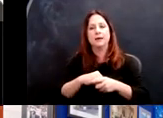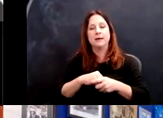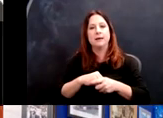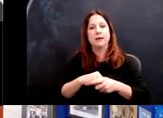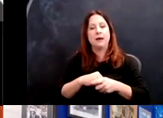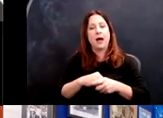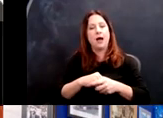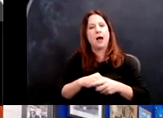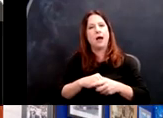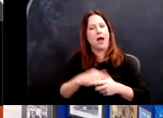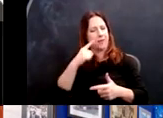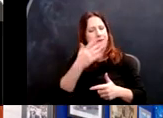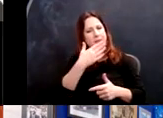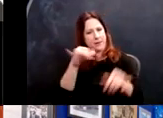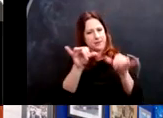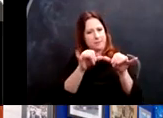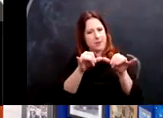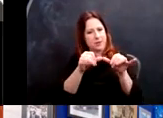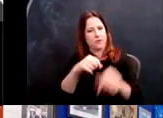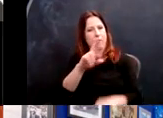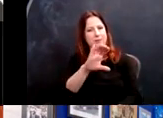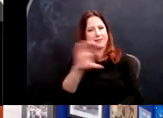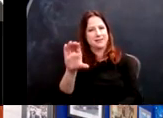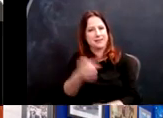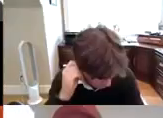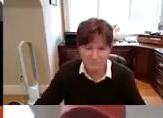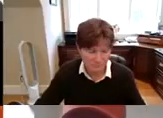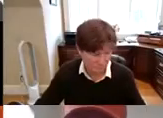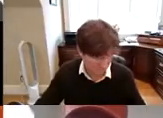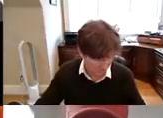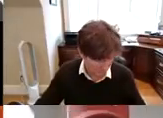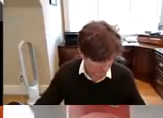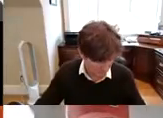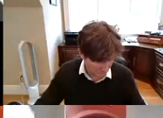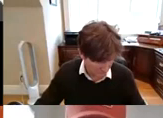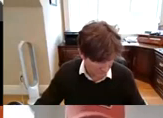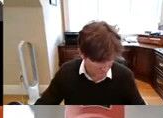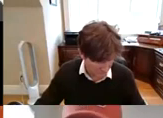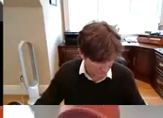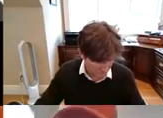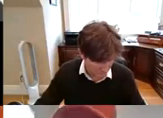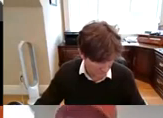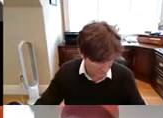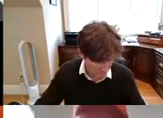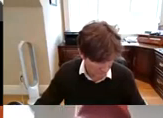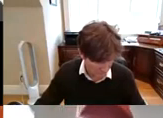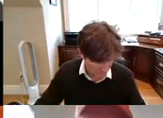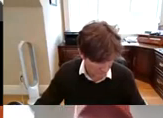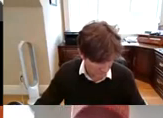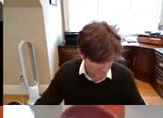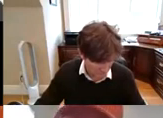what do you think is the best measure of an RCC's impact? If we could show how we address